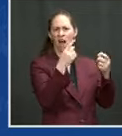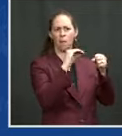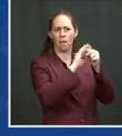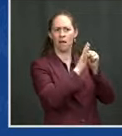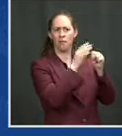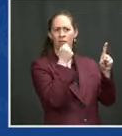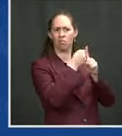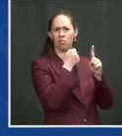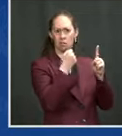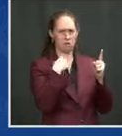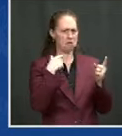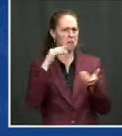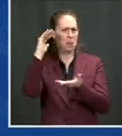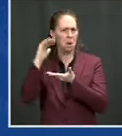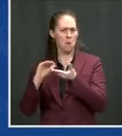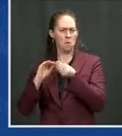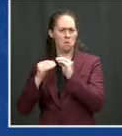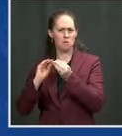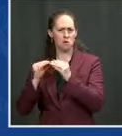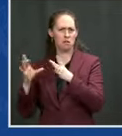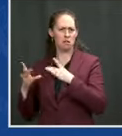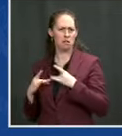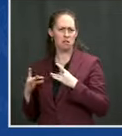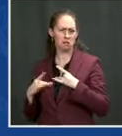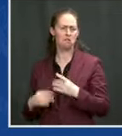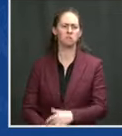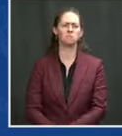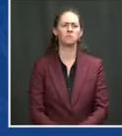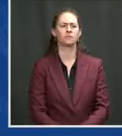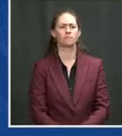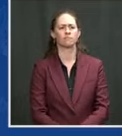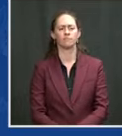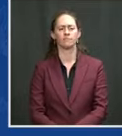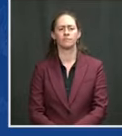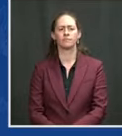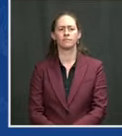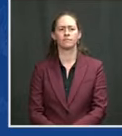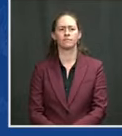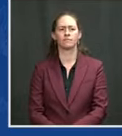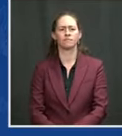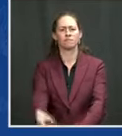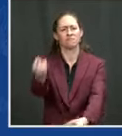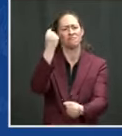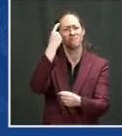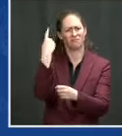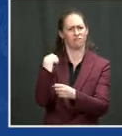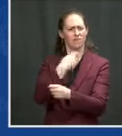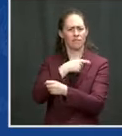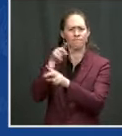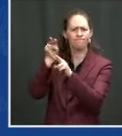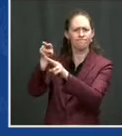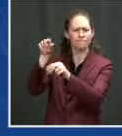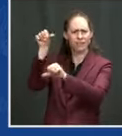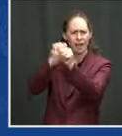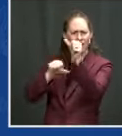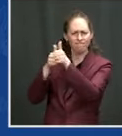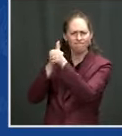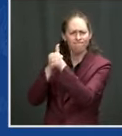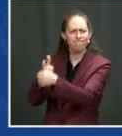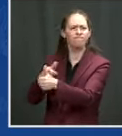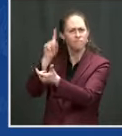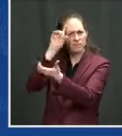science, and they have followed public health protocols to prevent the spread of the virus. Now we are closing in on the 70% of